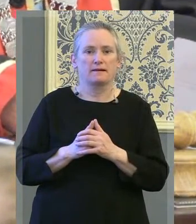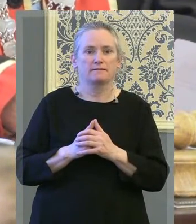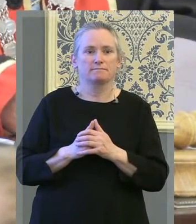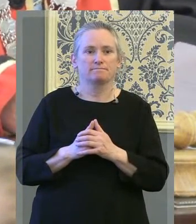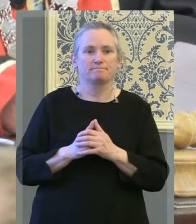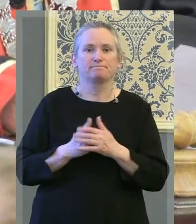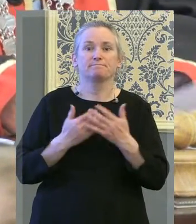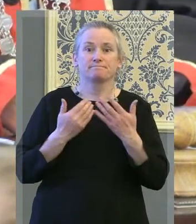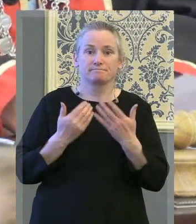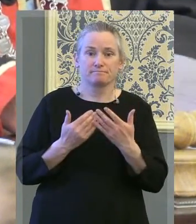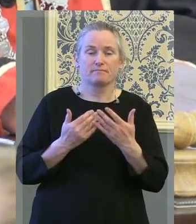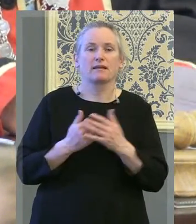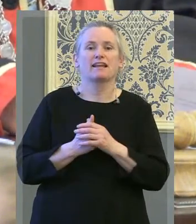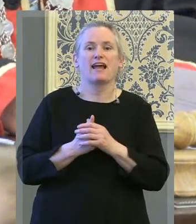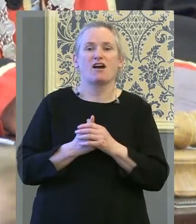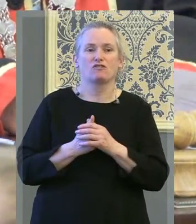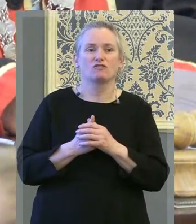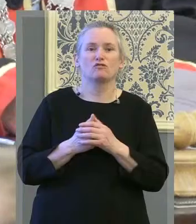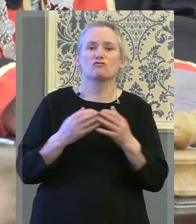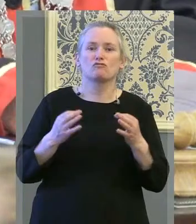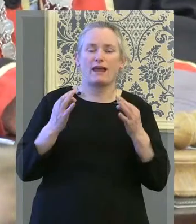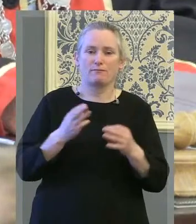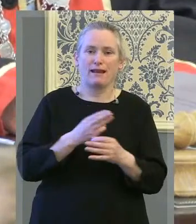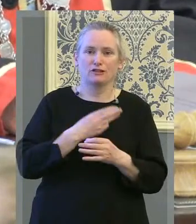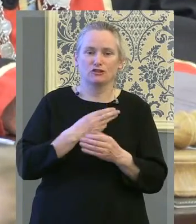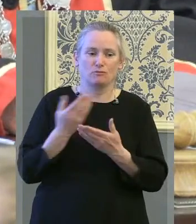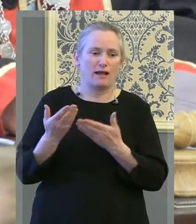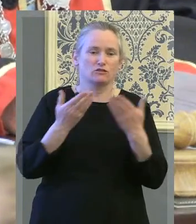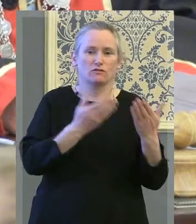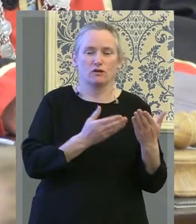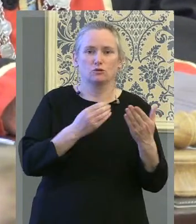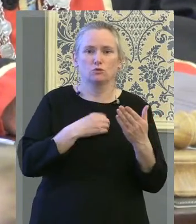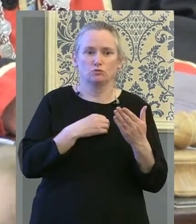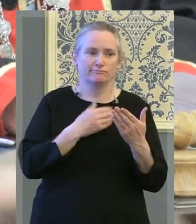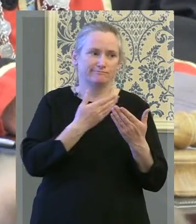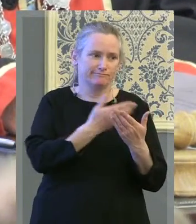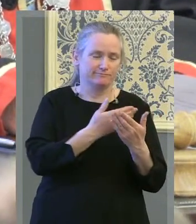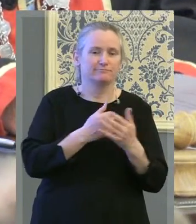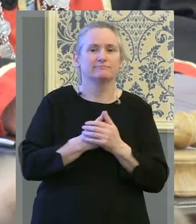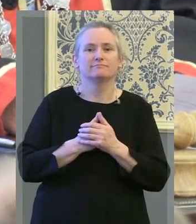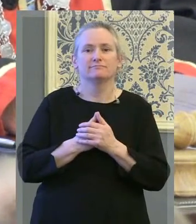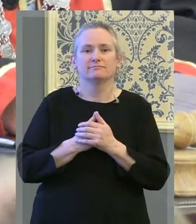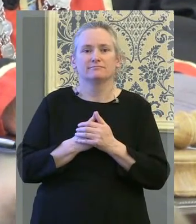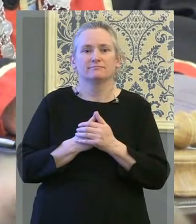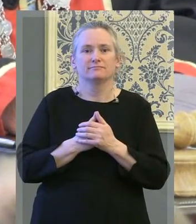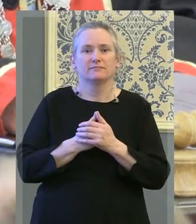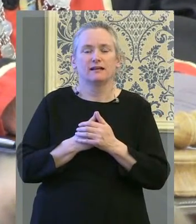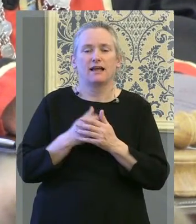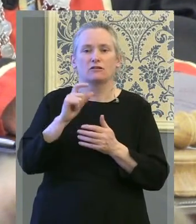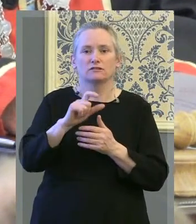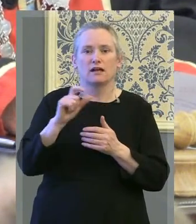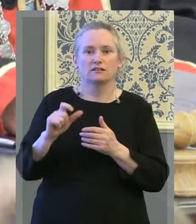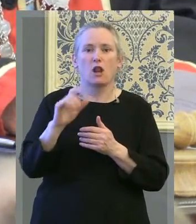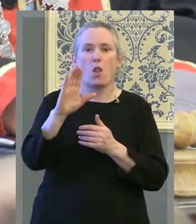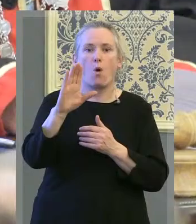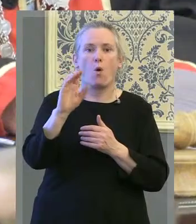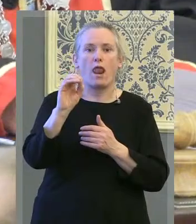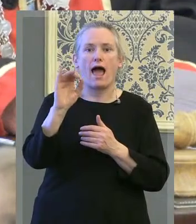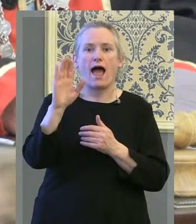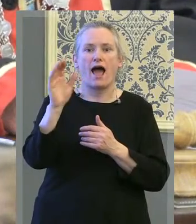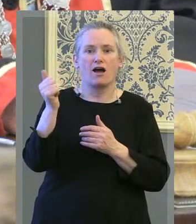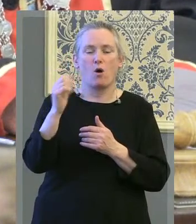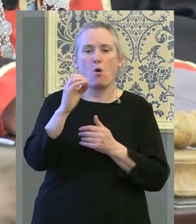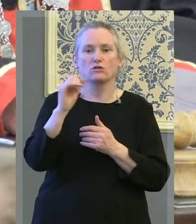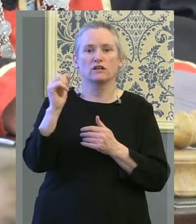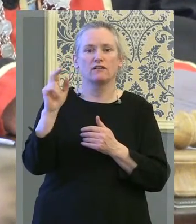With that in mind, it is now my great pleasure to hand over to my colleague from Tramore, Councillor Lola O'Sullivan, to formally